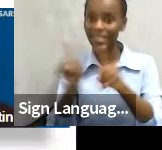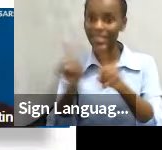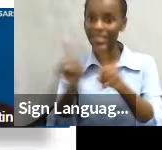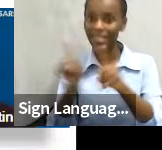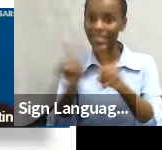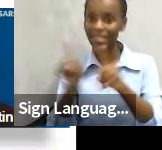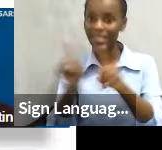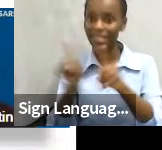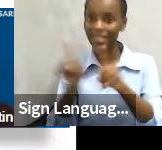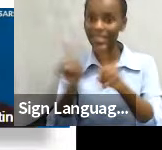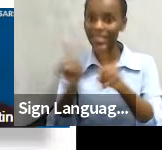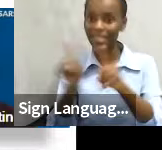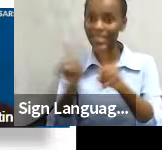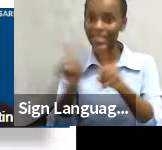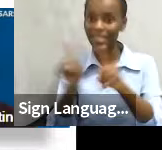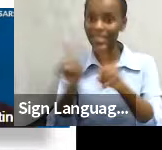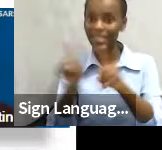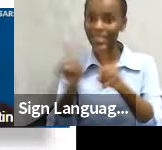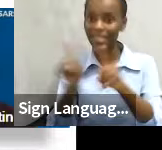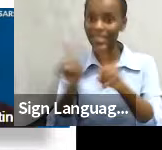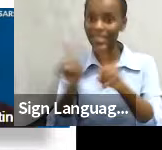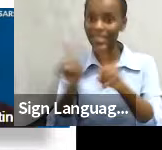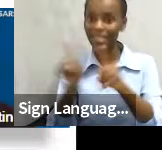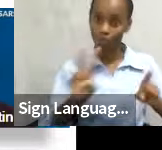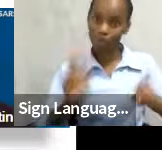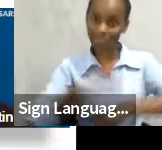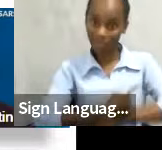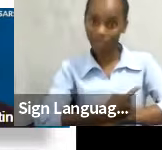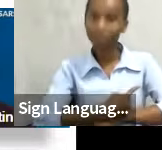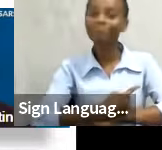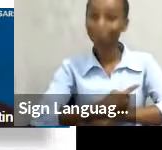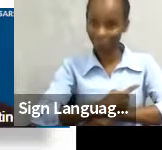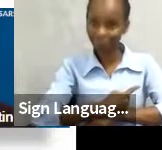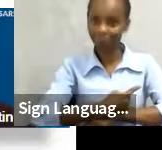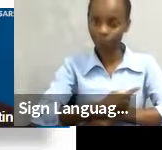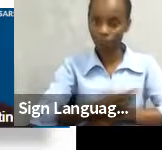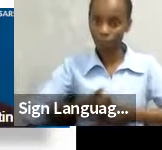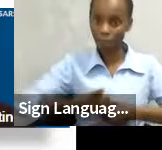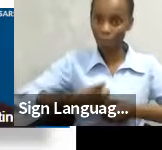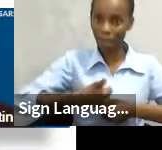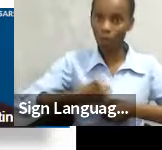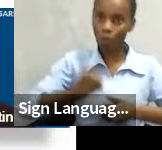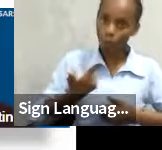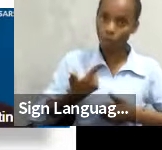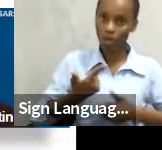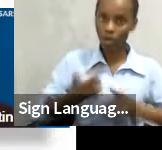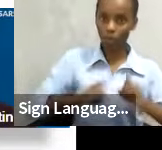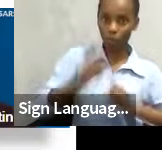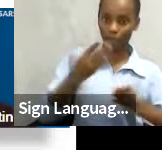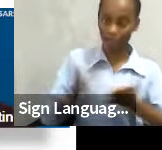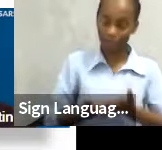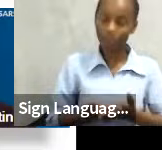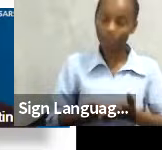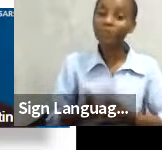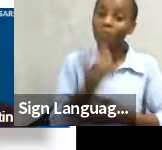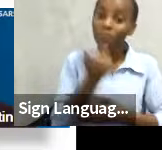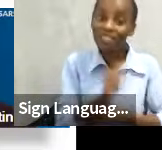on the bottom left-hand side, once you've completed all the mandatory fields, you've checked that everything is correct, please do click